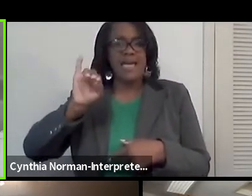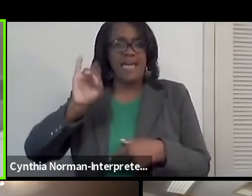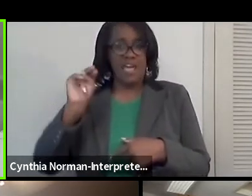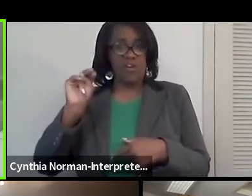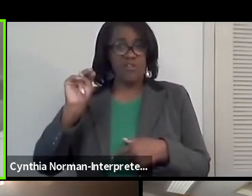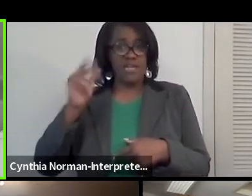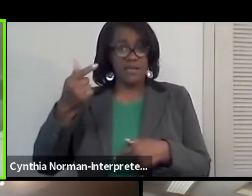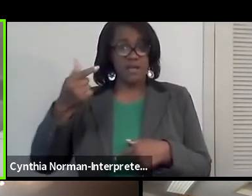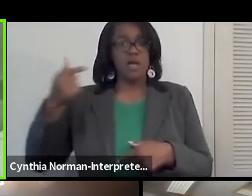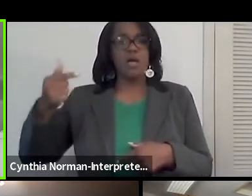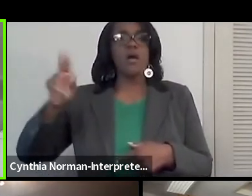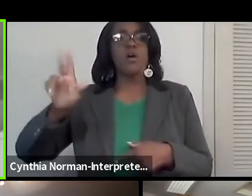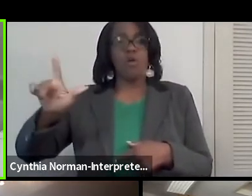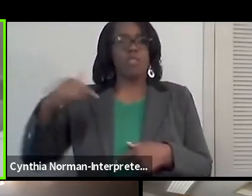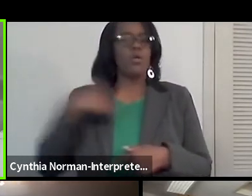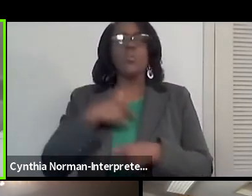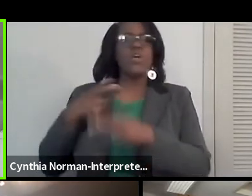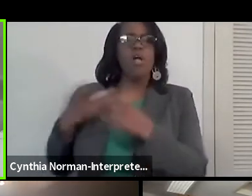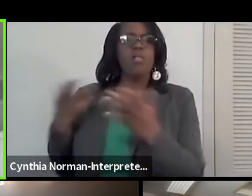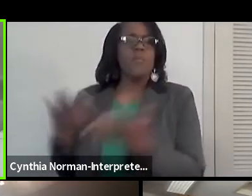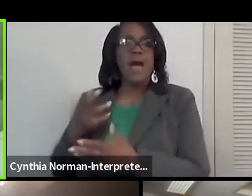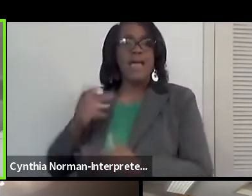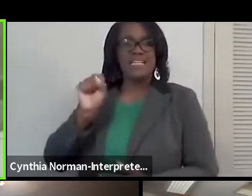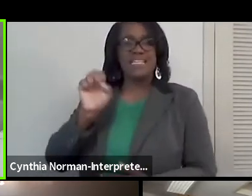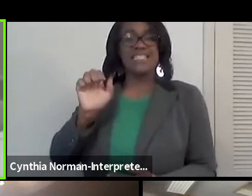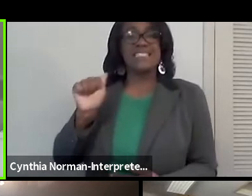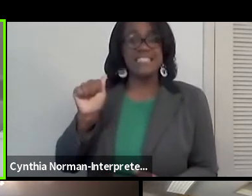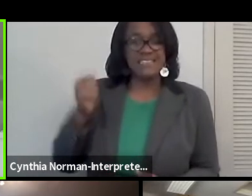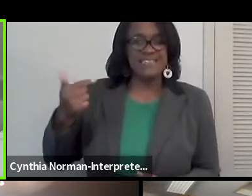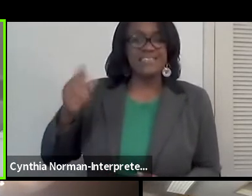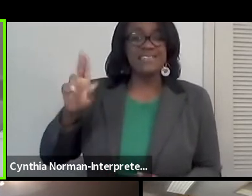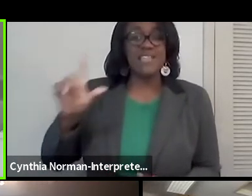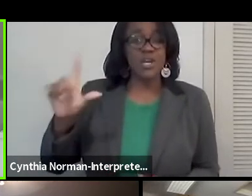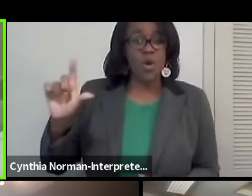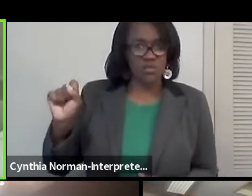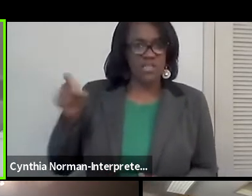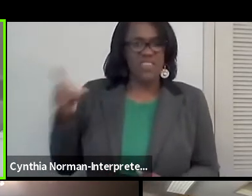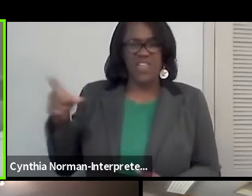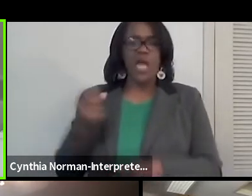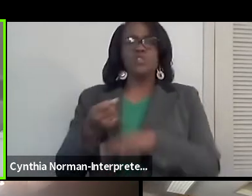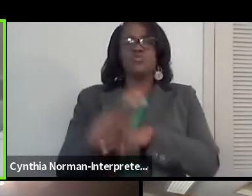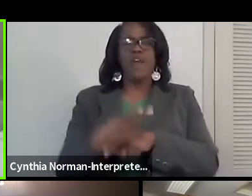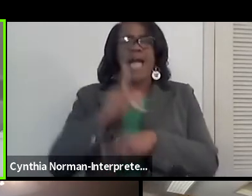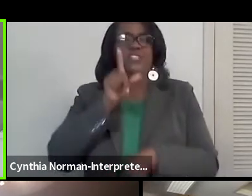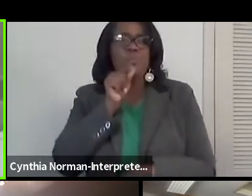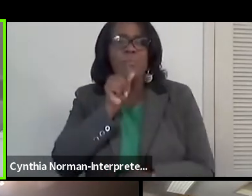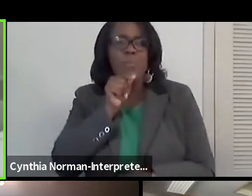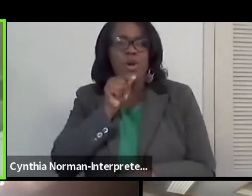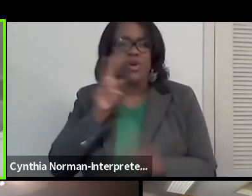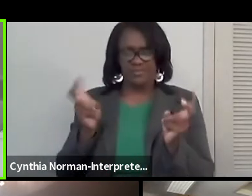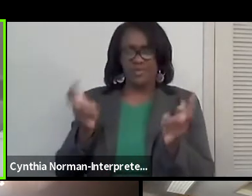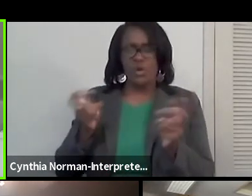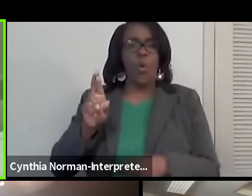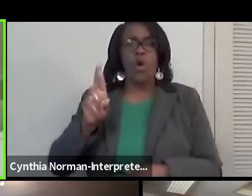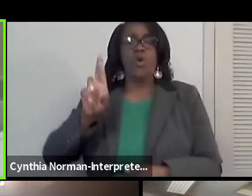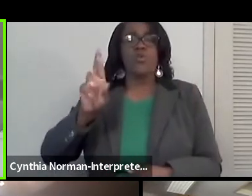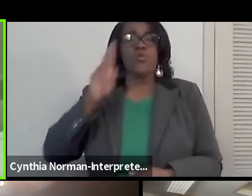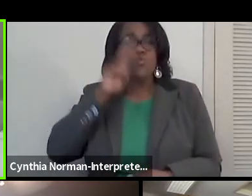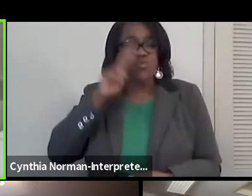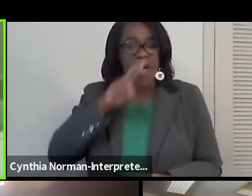we call them colloquially, everybody calls them like trash birds or like rats of the sky with